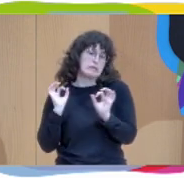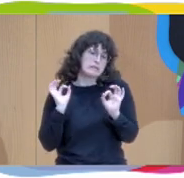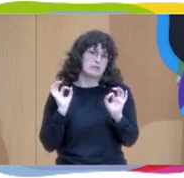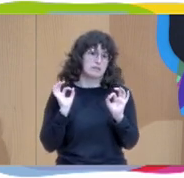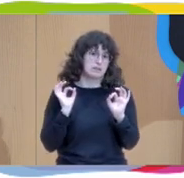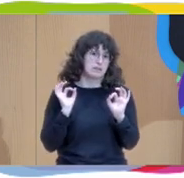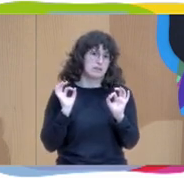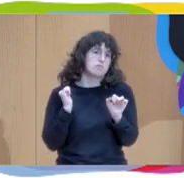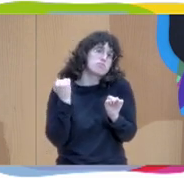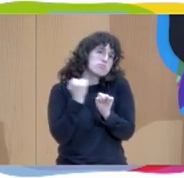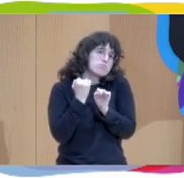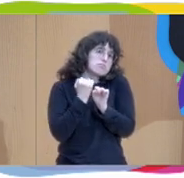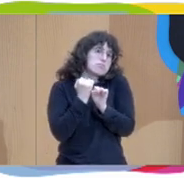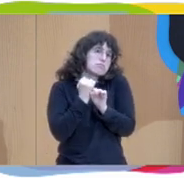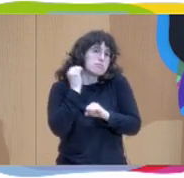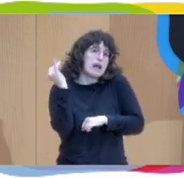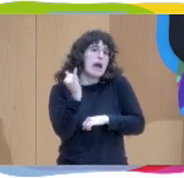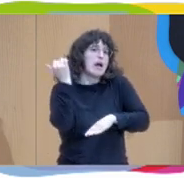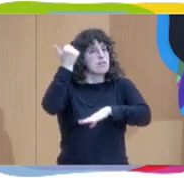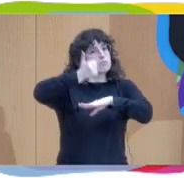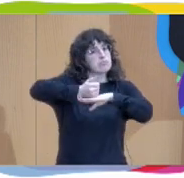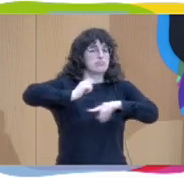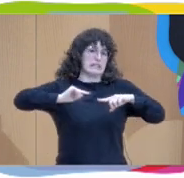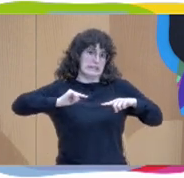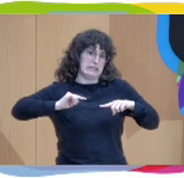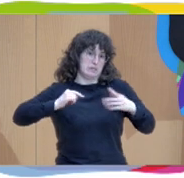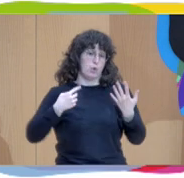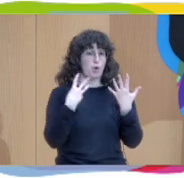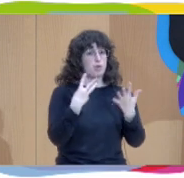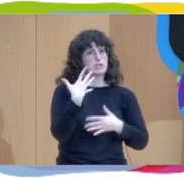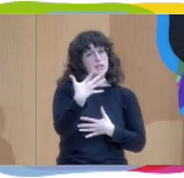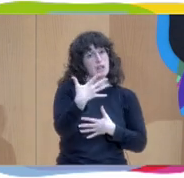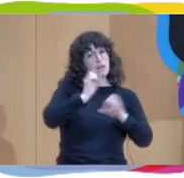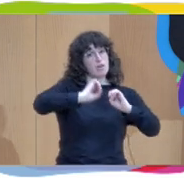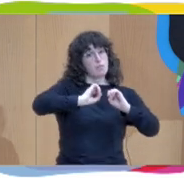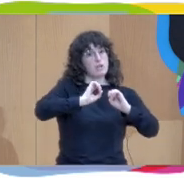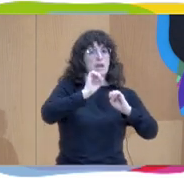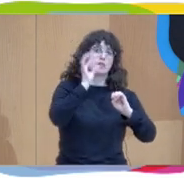tasks. 85% female, 15% male.